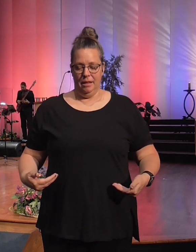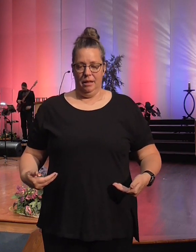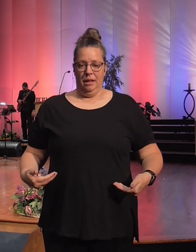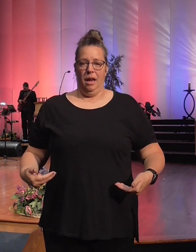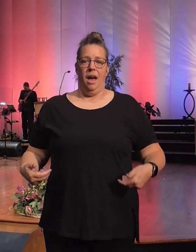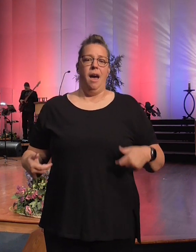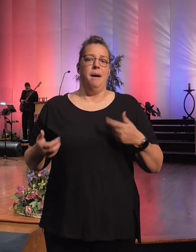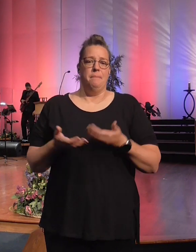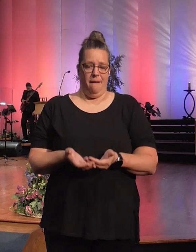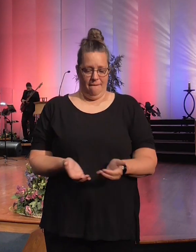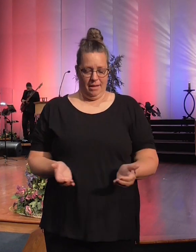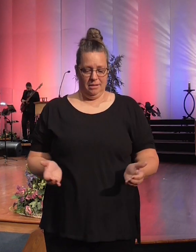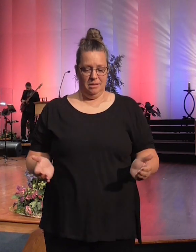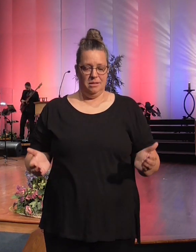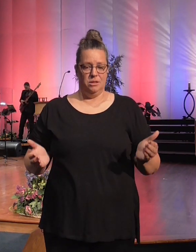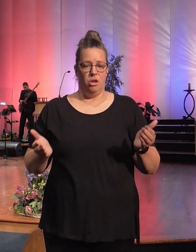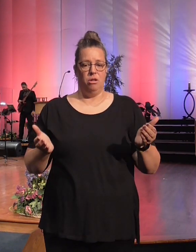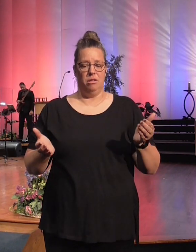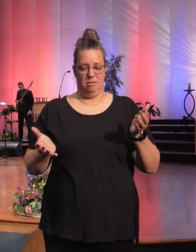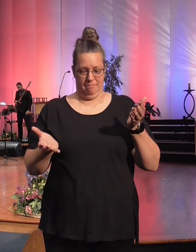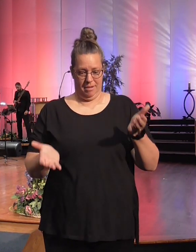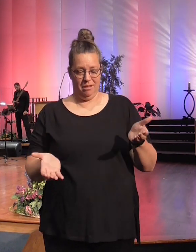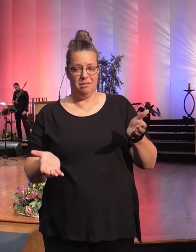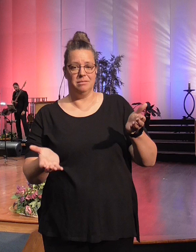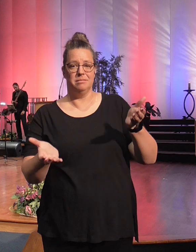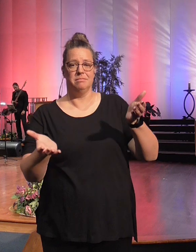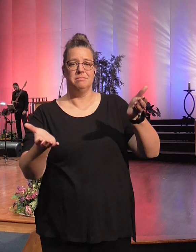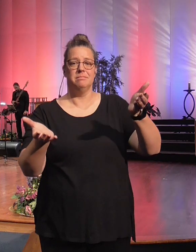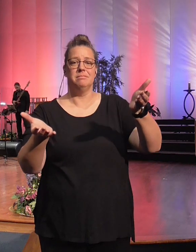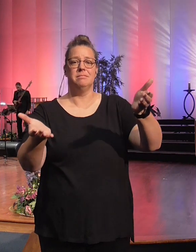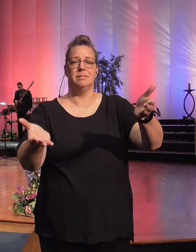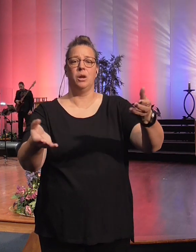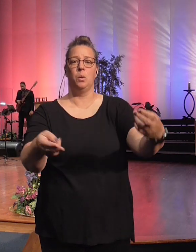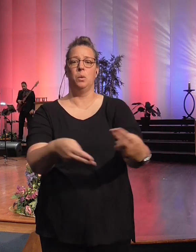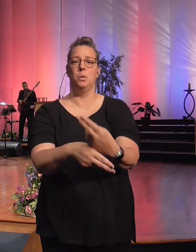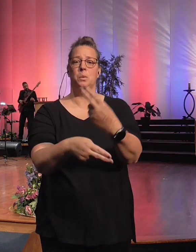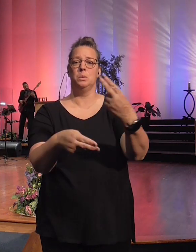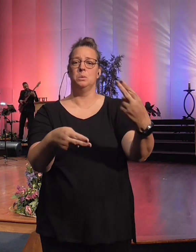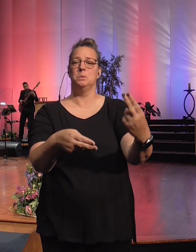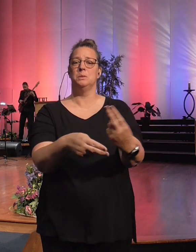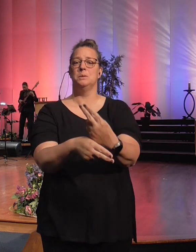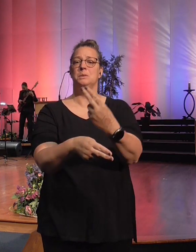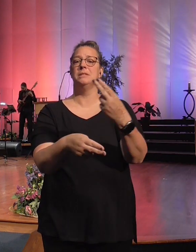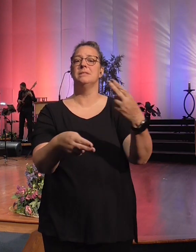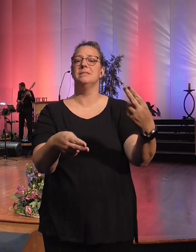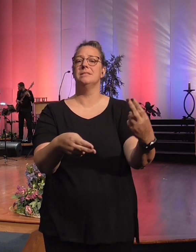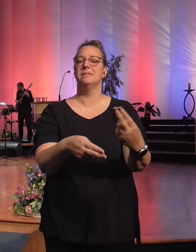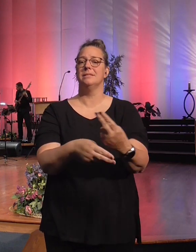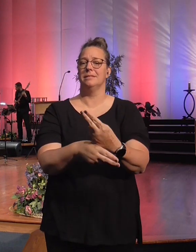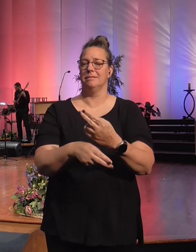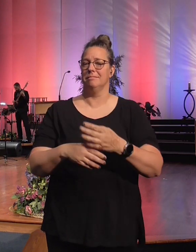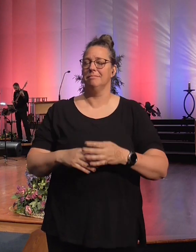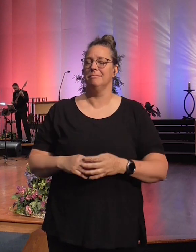a vessel to be used.